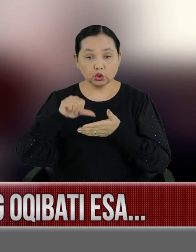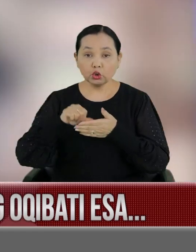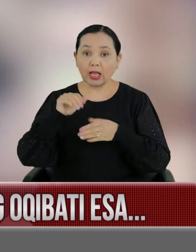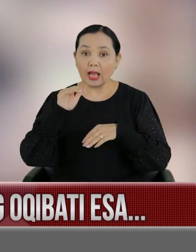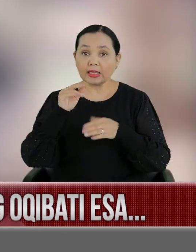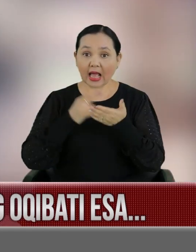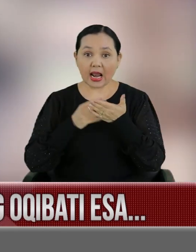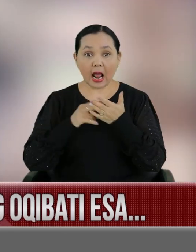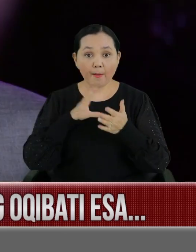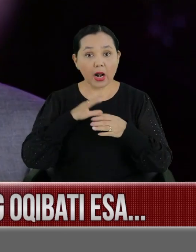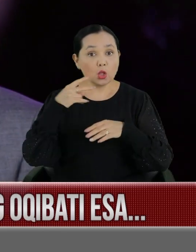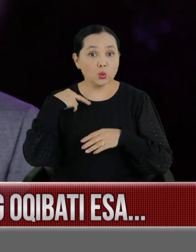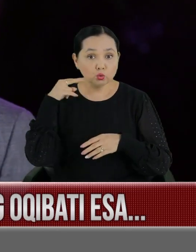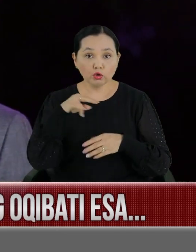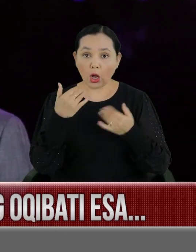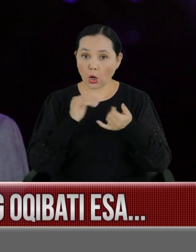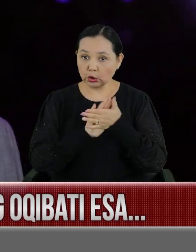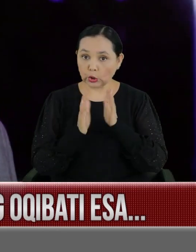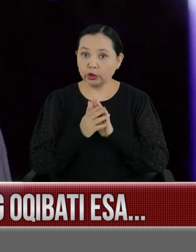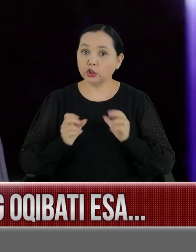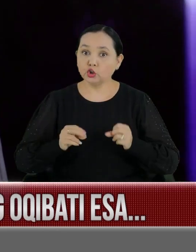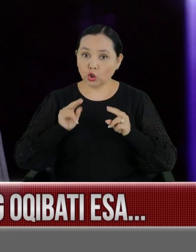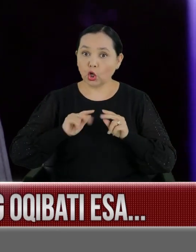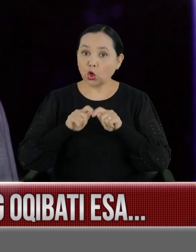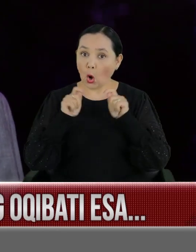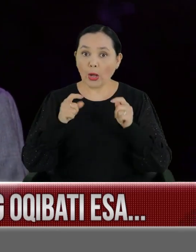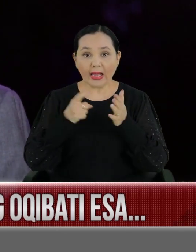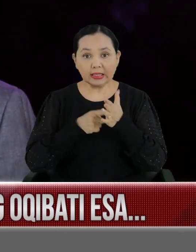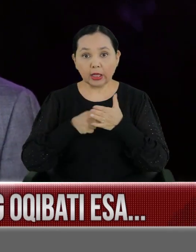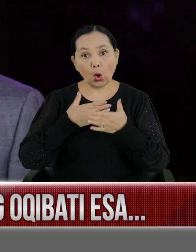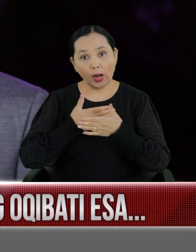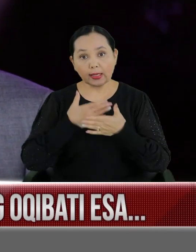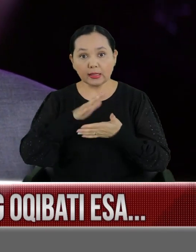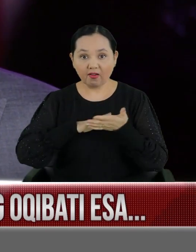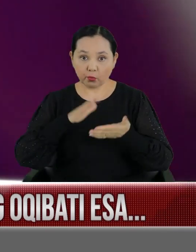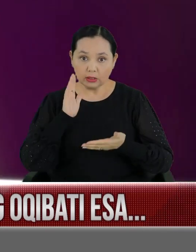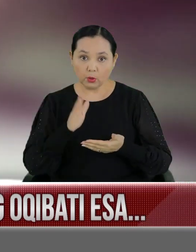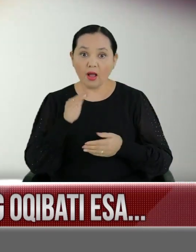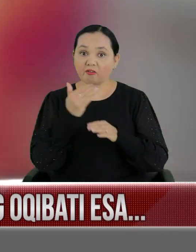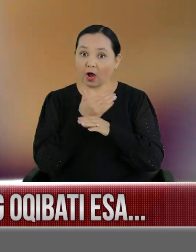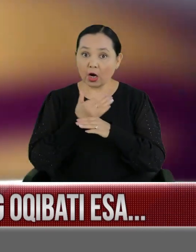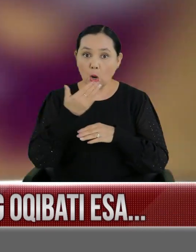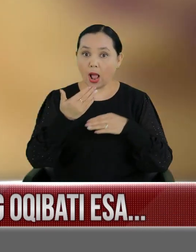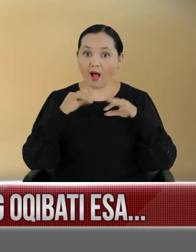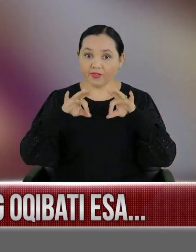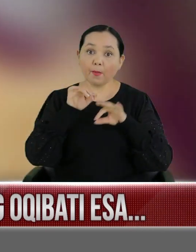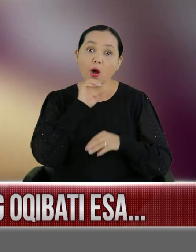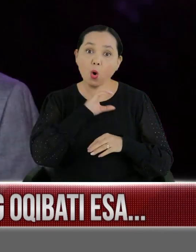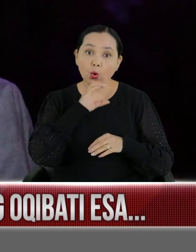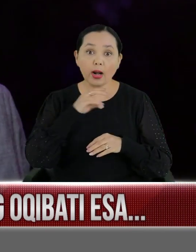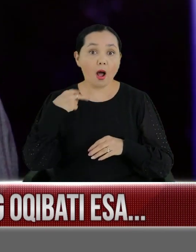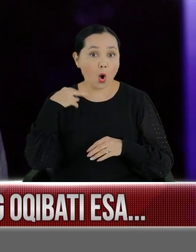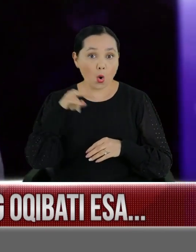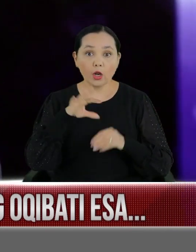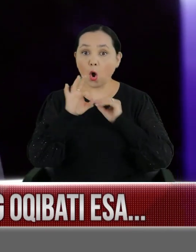ashyoviy dalillar bilan ushlangan. Hozirda holat yuzasidan jinoyat ish qo'zg'atilib, tergov harakatlari davom etmoqda. Farg'onada avtomobil o'g'rilari qo'lga